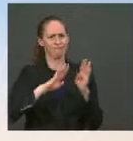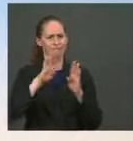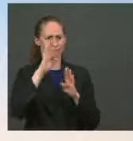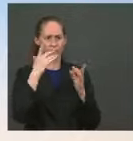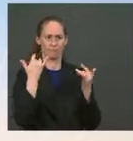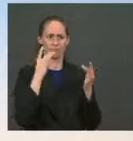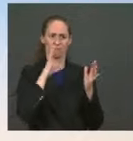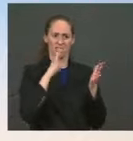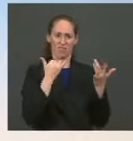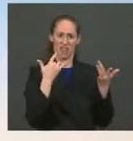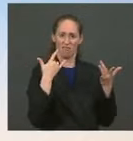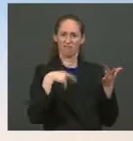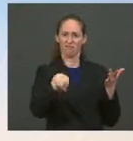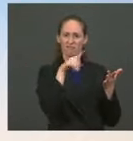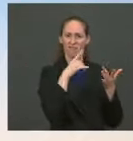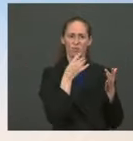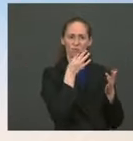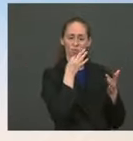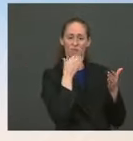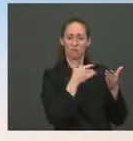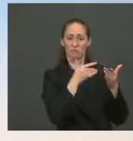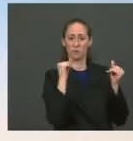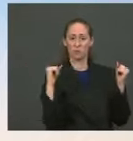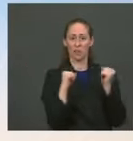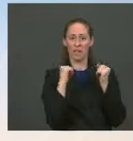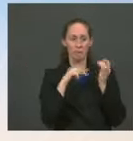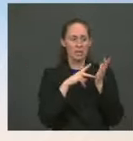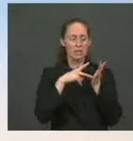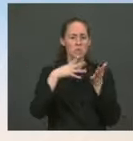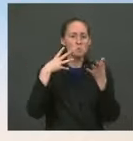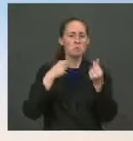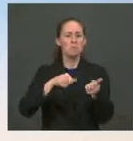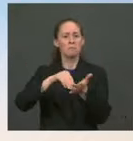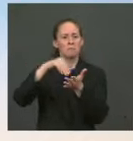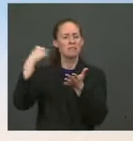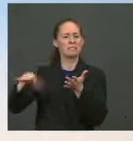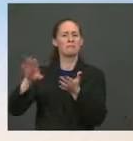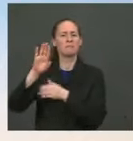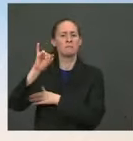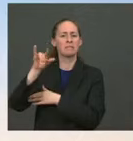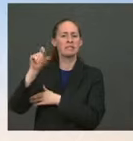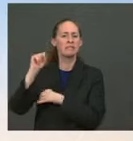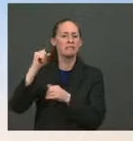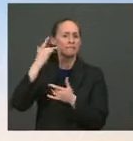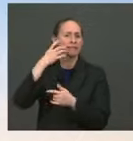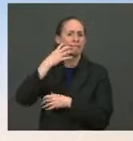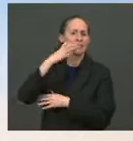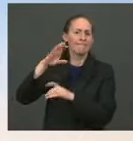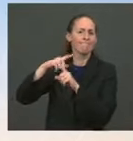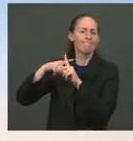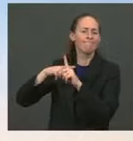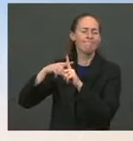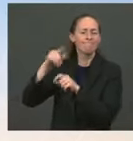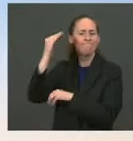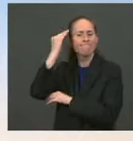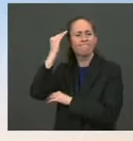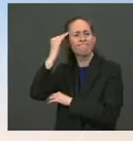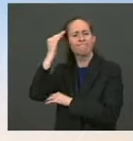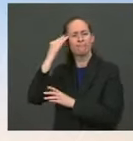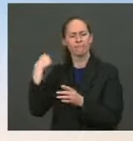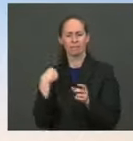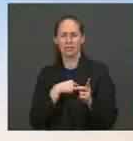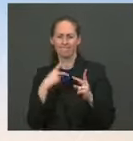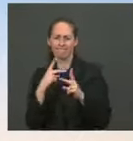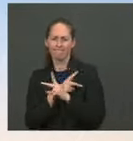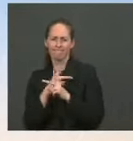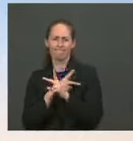especially as we enter the colder months. And so we're continuing, like I said, to monitor the situation, and we're going to do everything that we can from